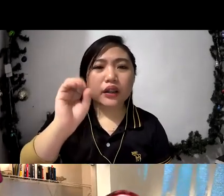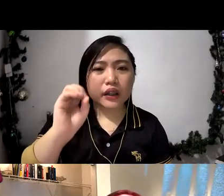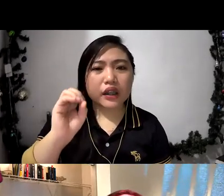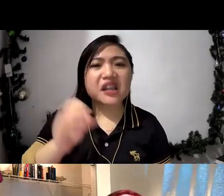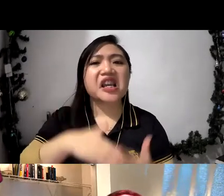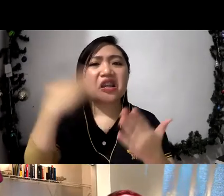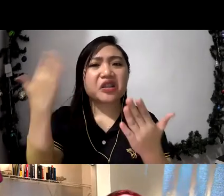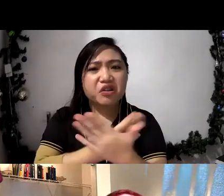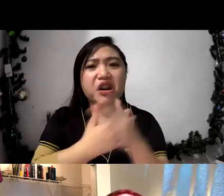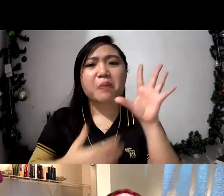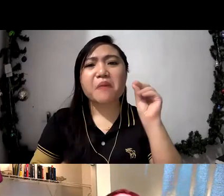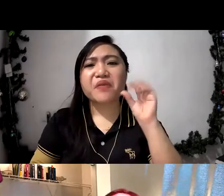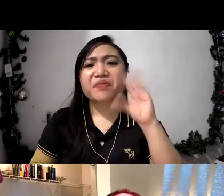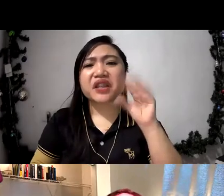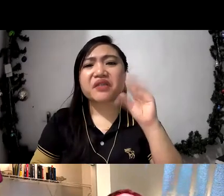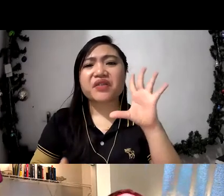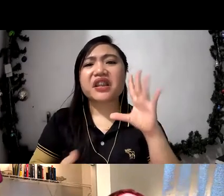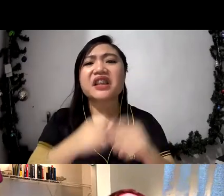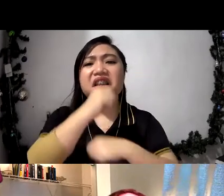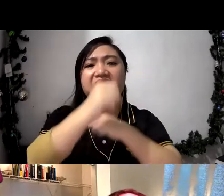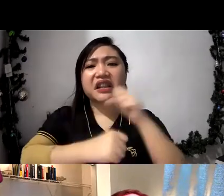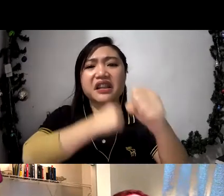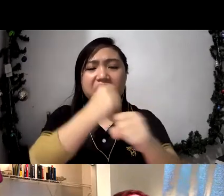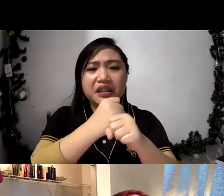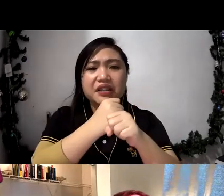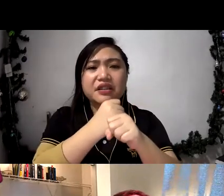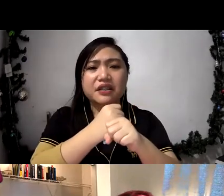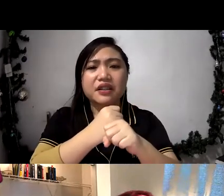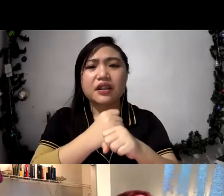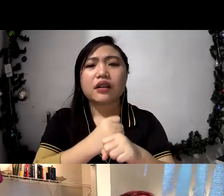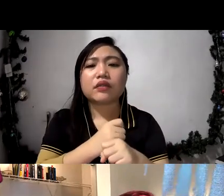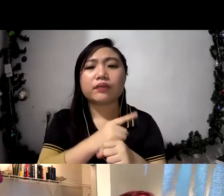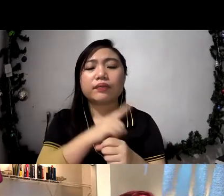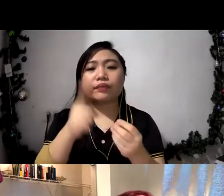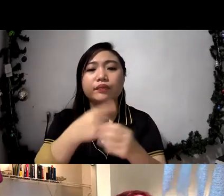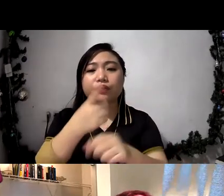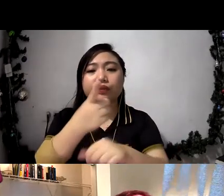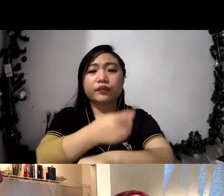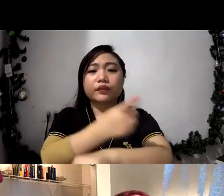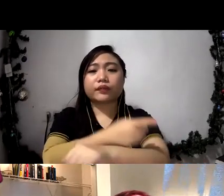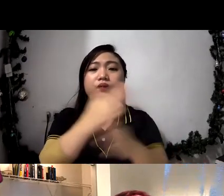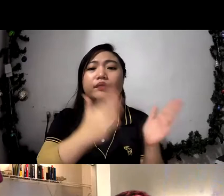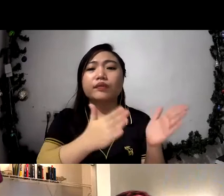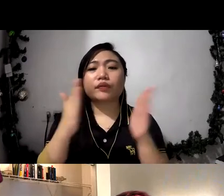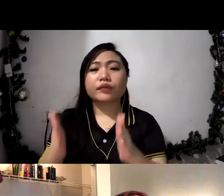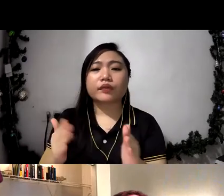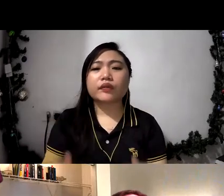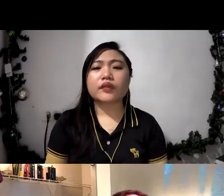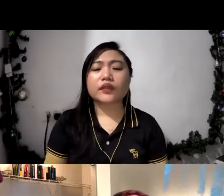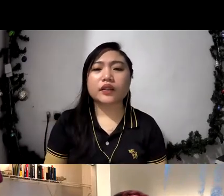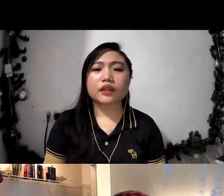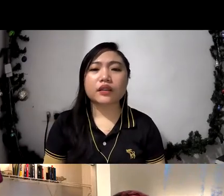years, so you can witness, no, sa development planning na sinusundan natin sa buong mundo, no, so at the macro